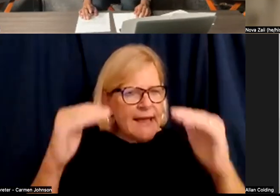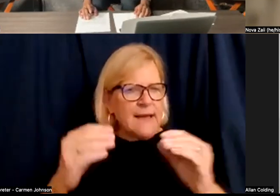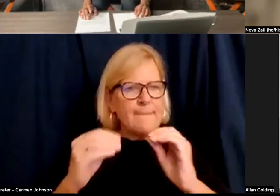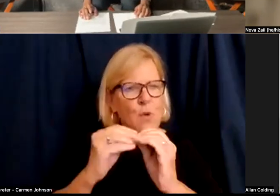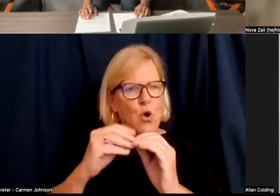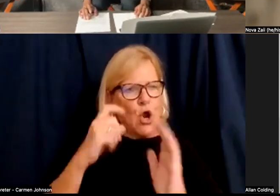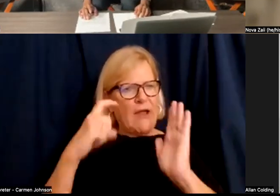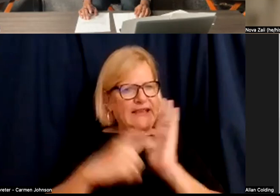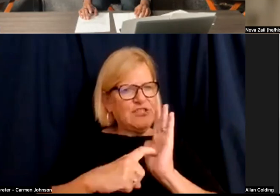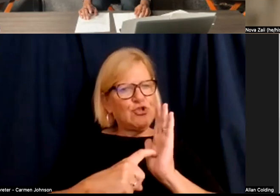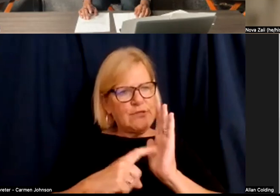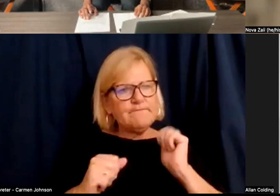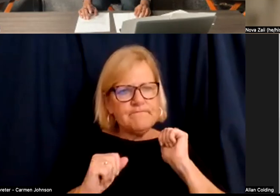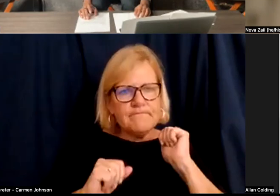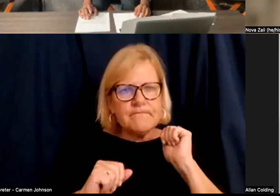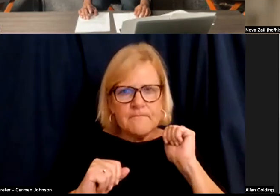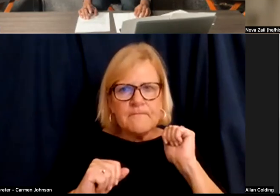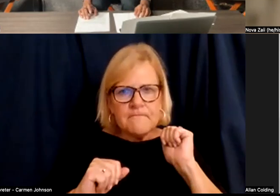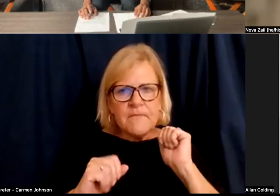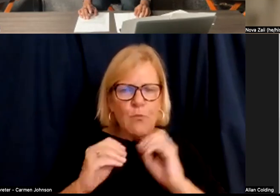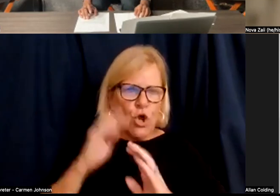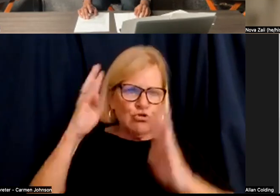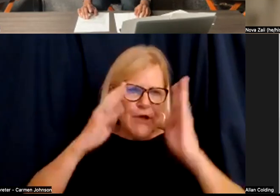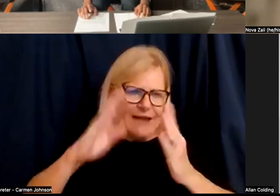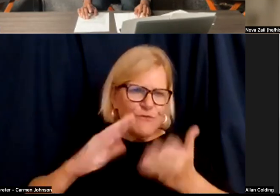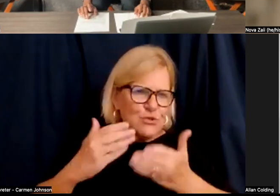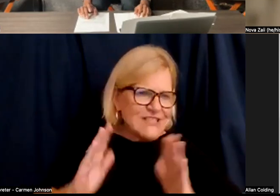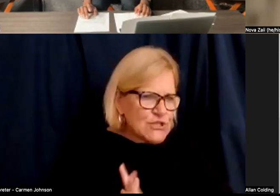of a recognition, for creative musicians,